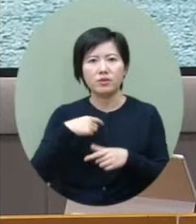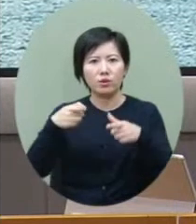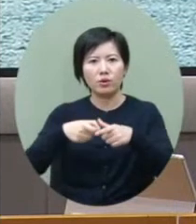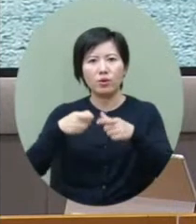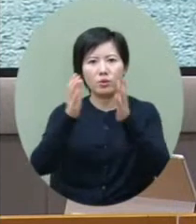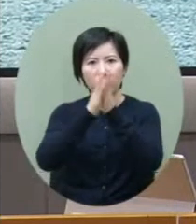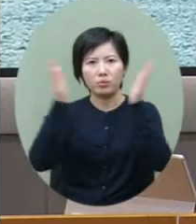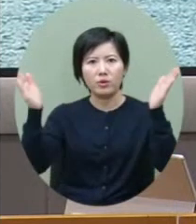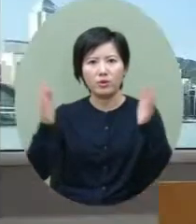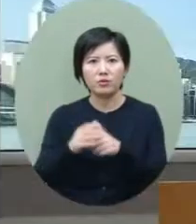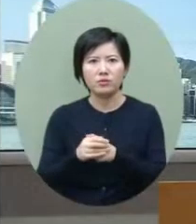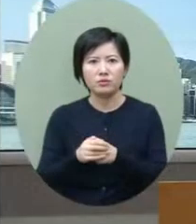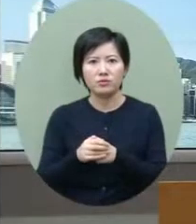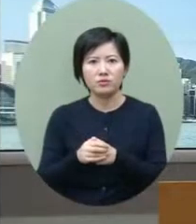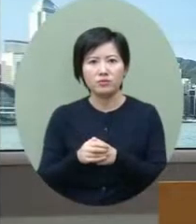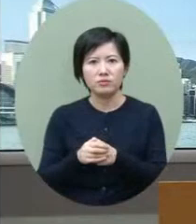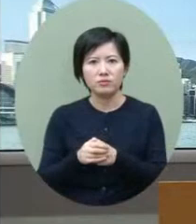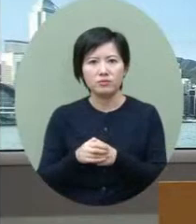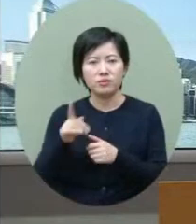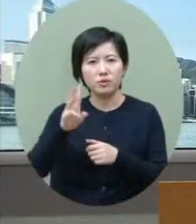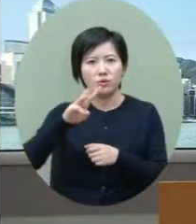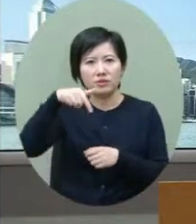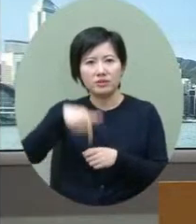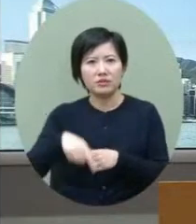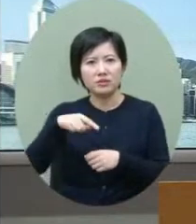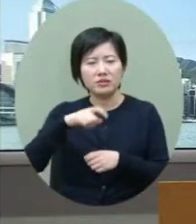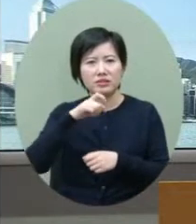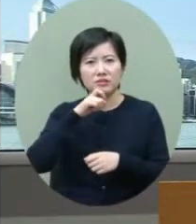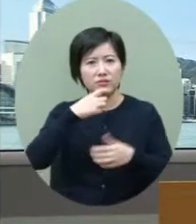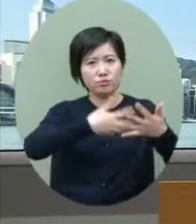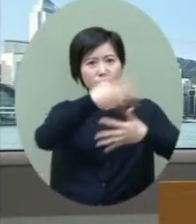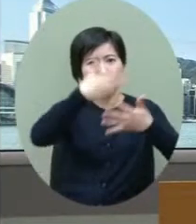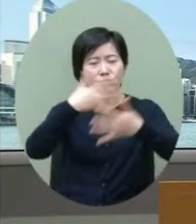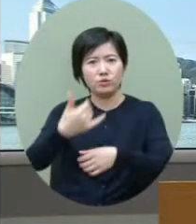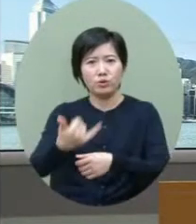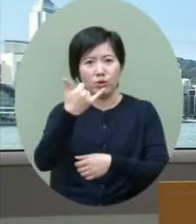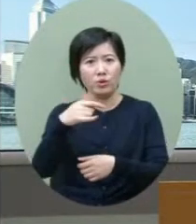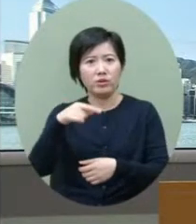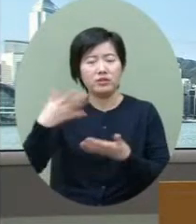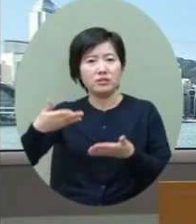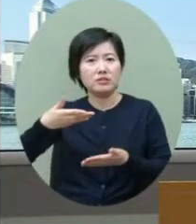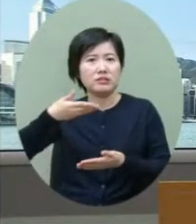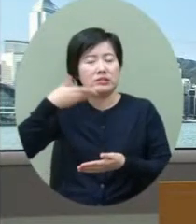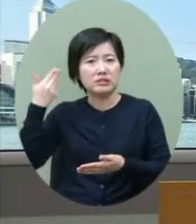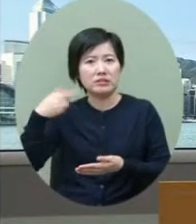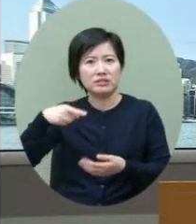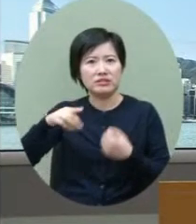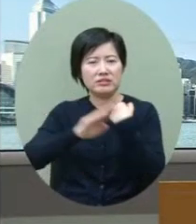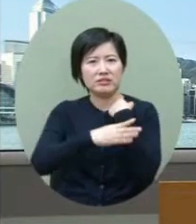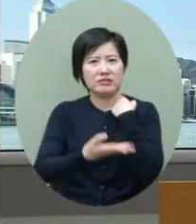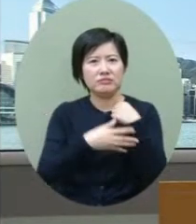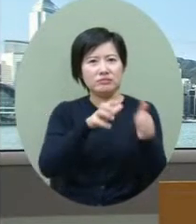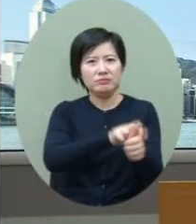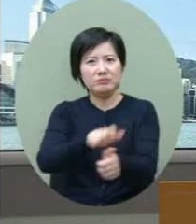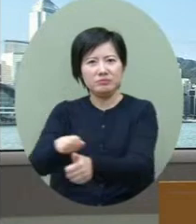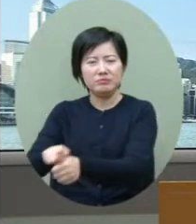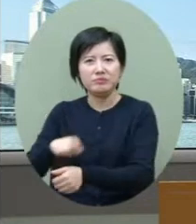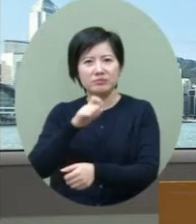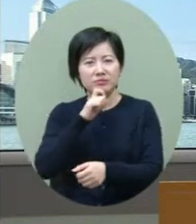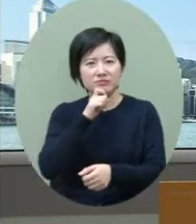From Tai Kung Pao, good afternoon, Dr. Chuang. So there are 6 buildings in Shamshui